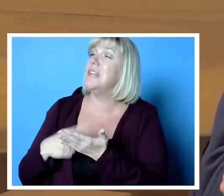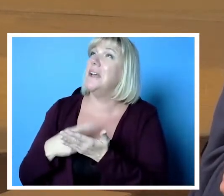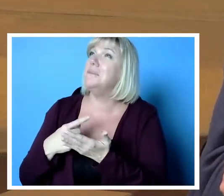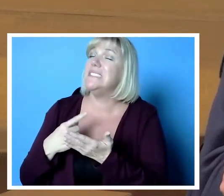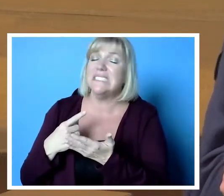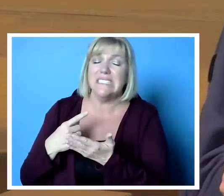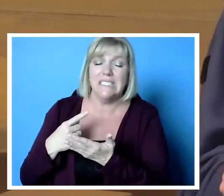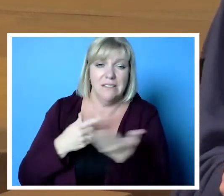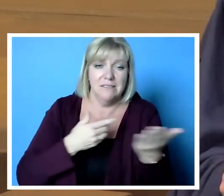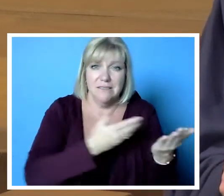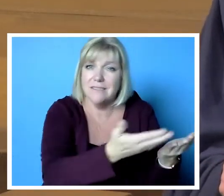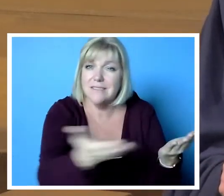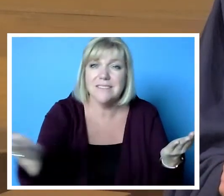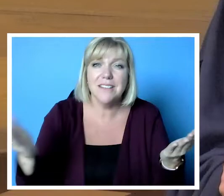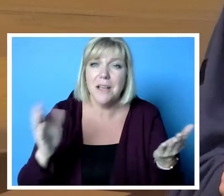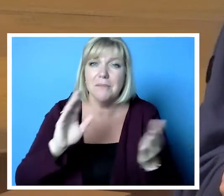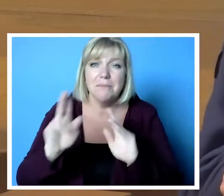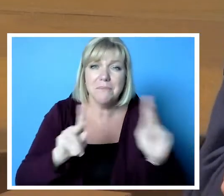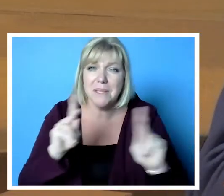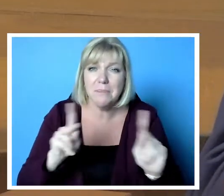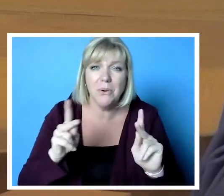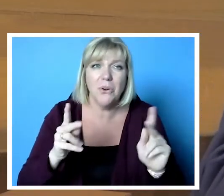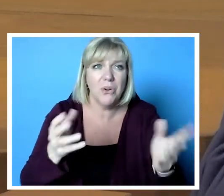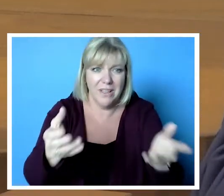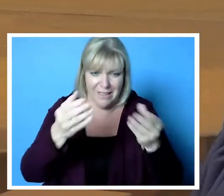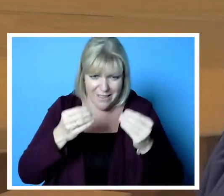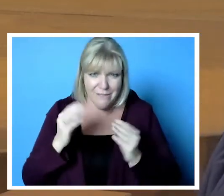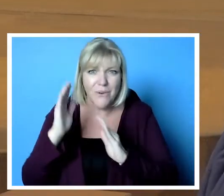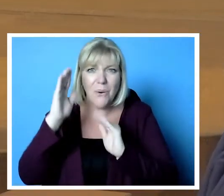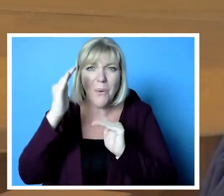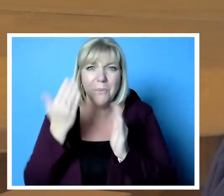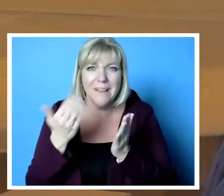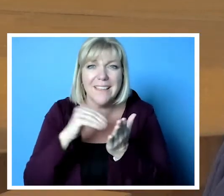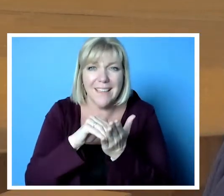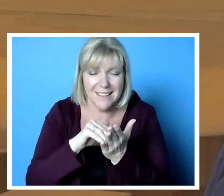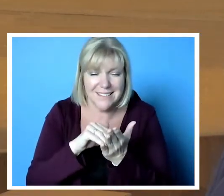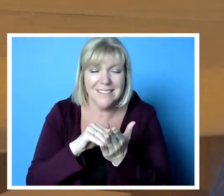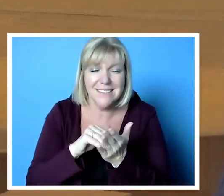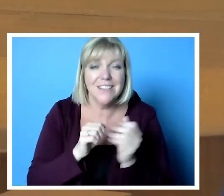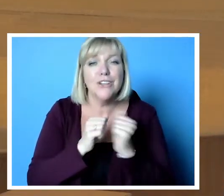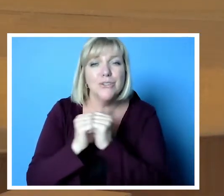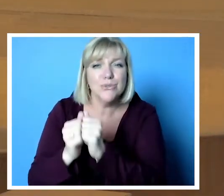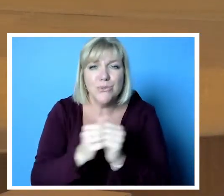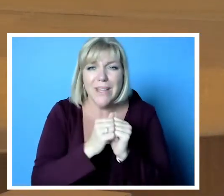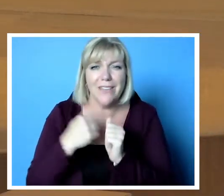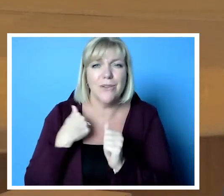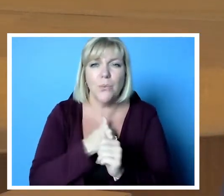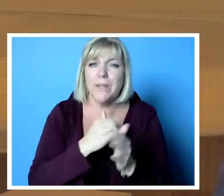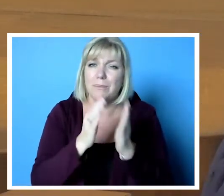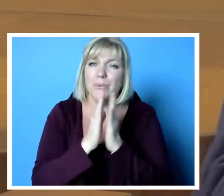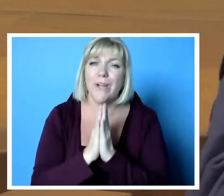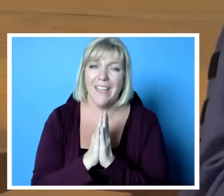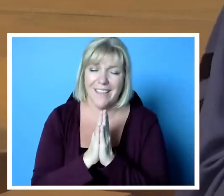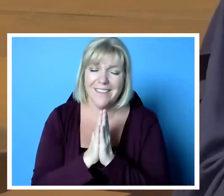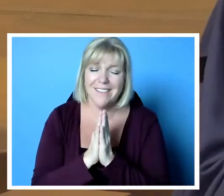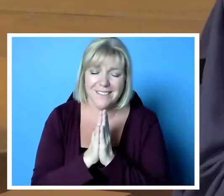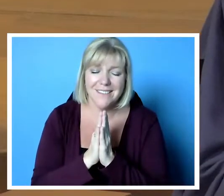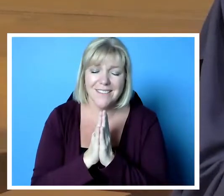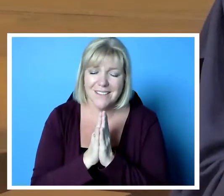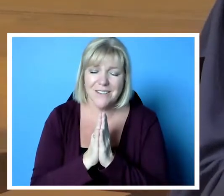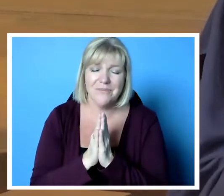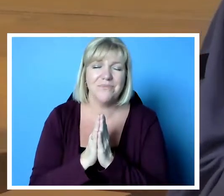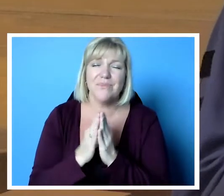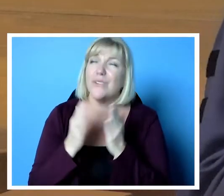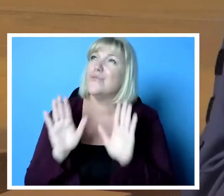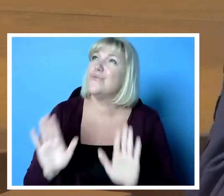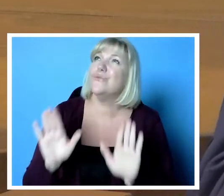their words and actions bring us hope once again. And so together we pray with one voice,